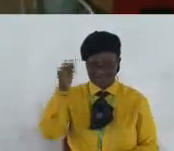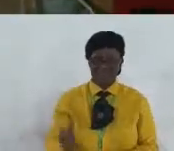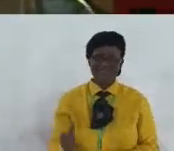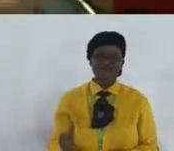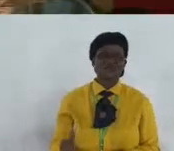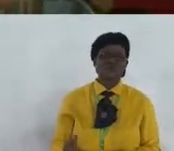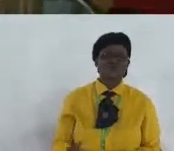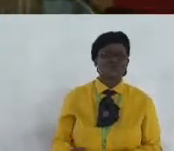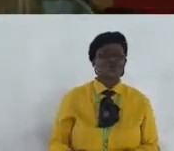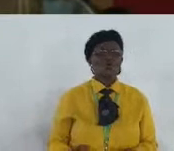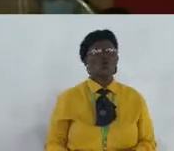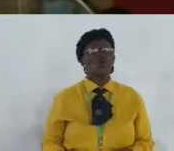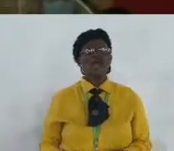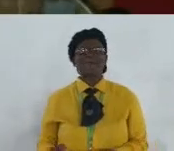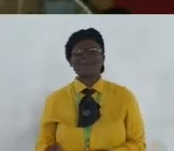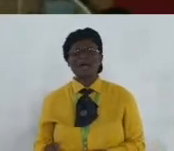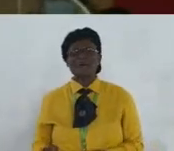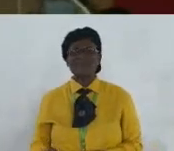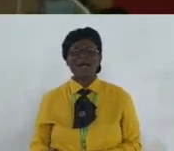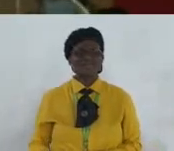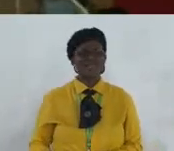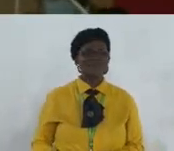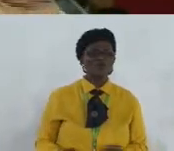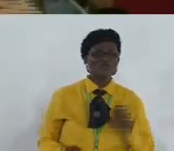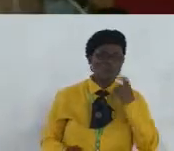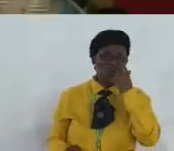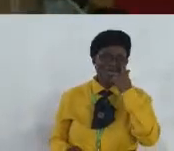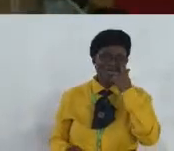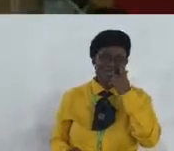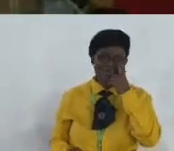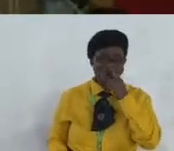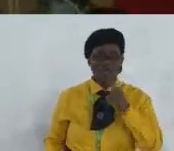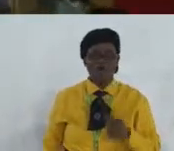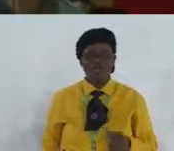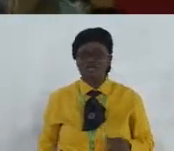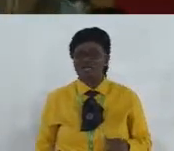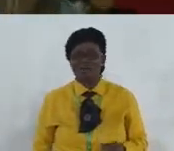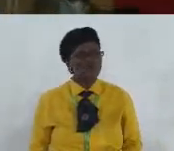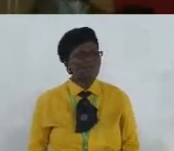Well, at least one more time, I'm composing the song as we go along.